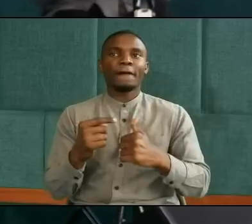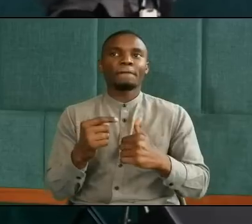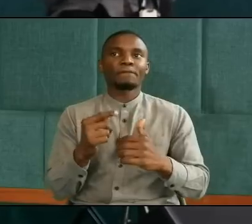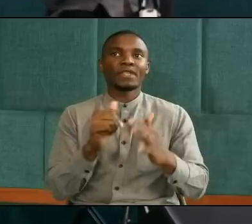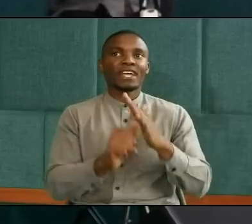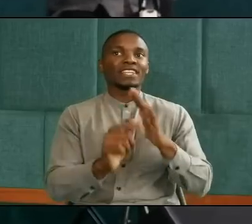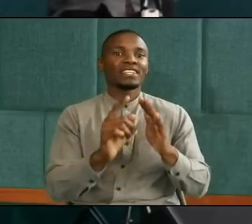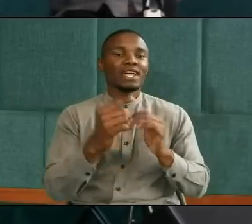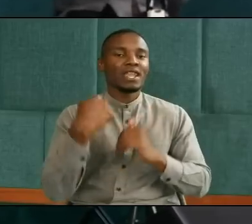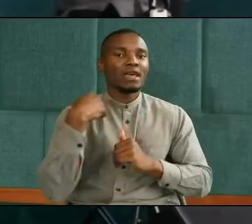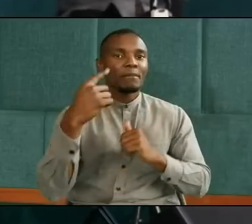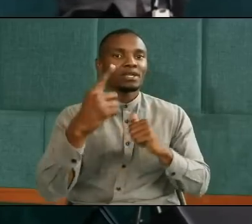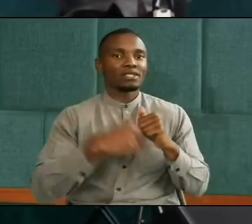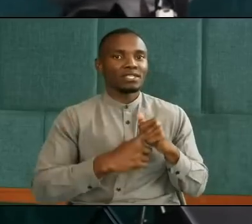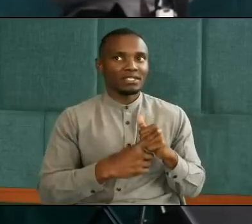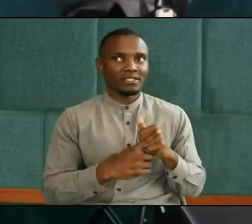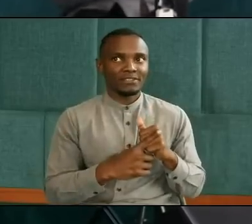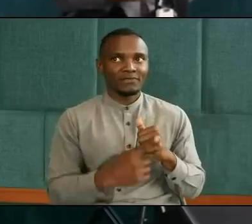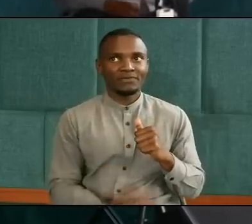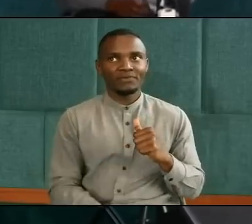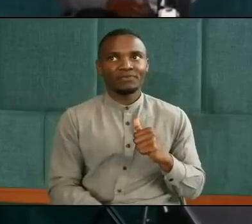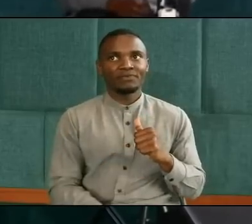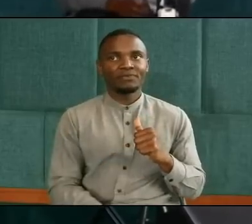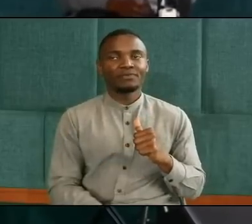number 6.